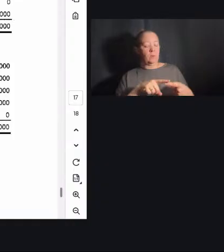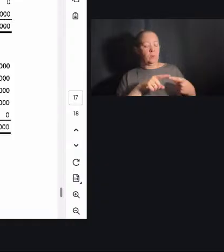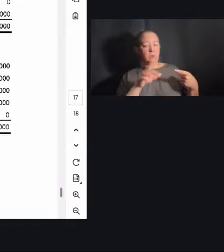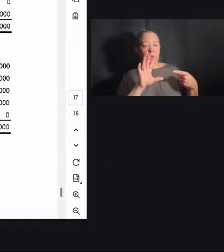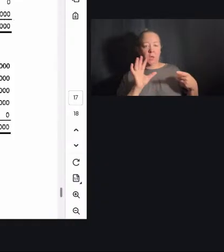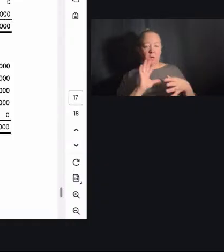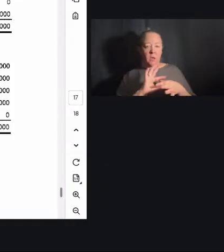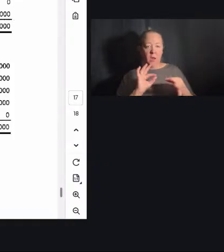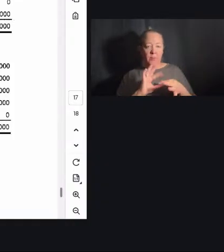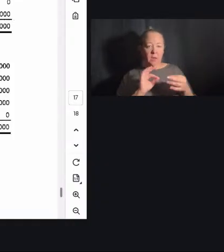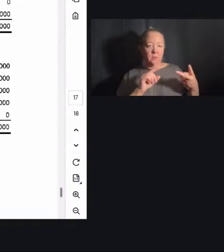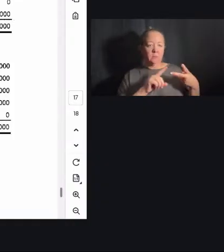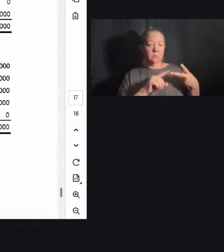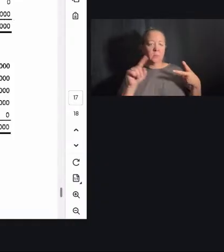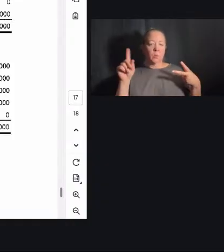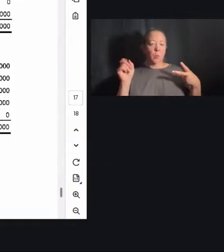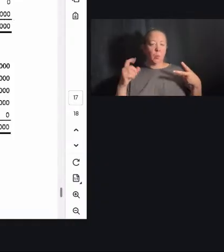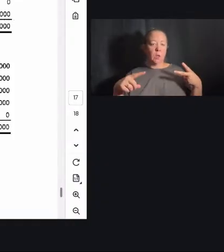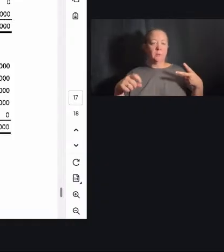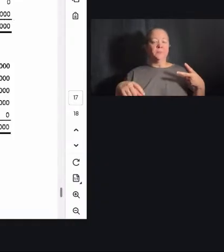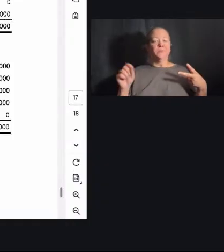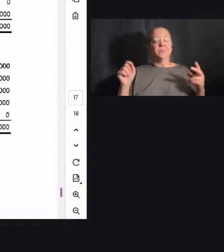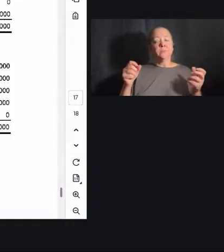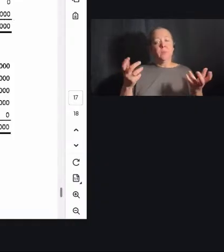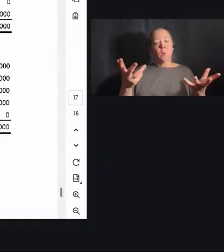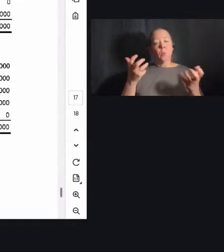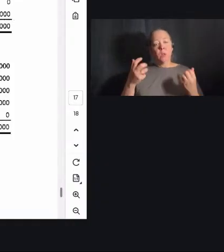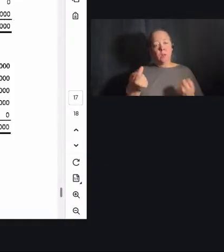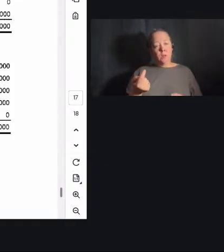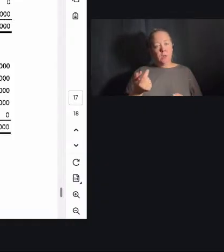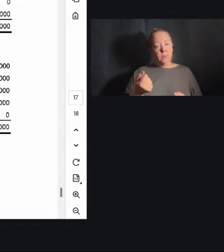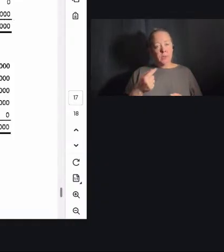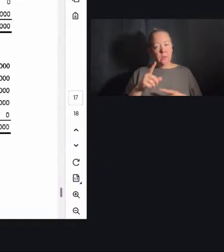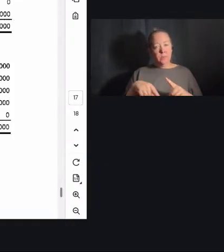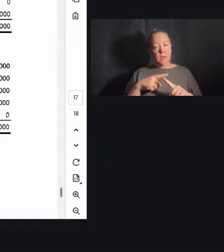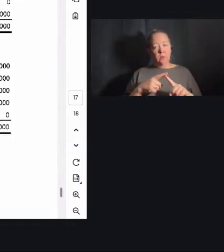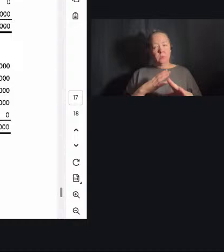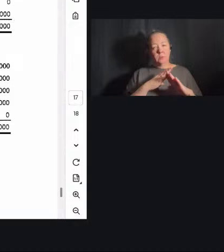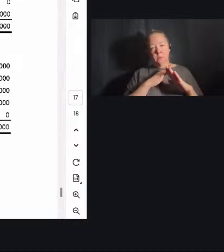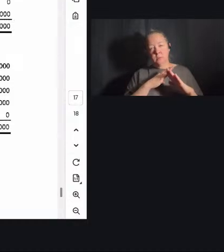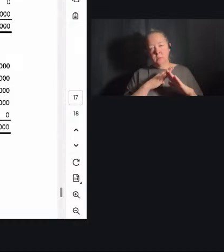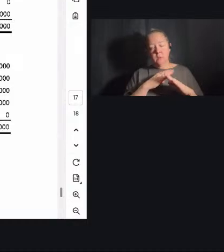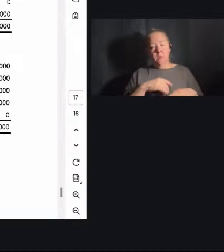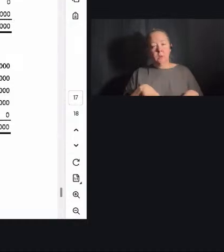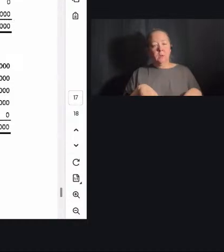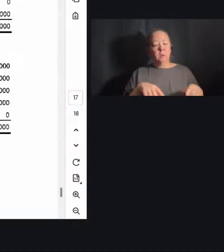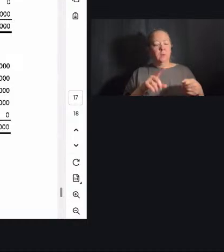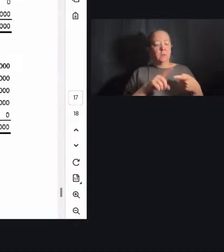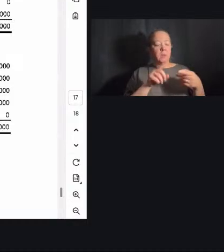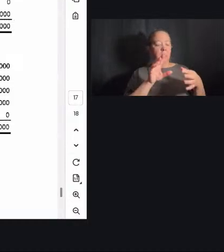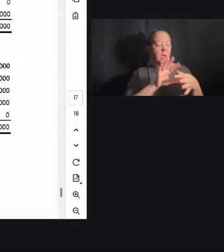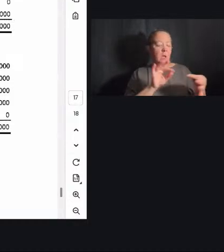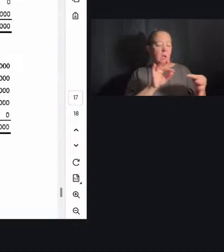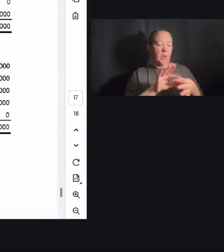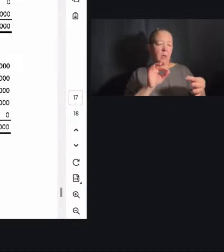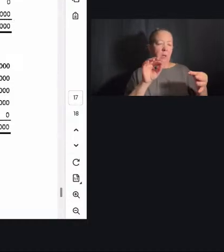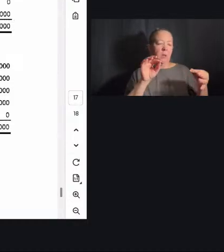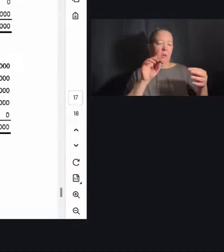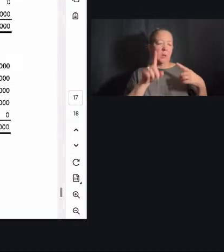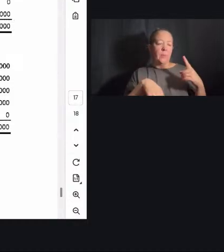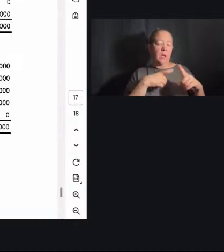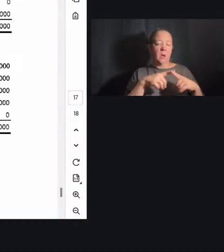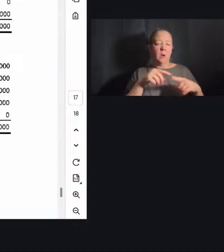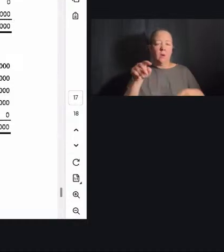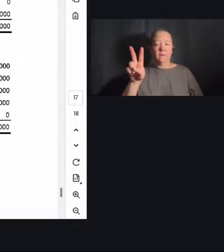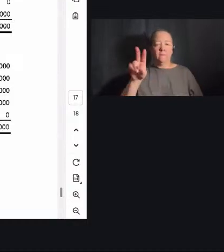just wanted to give a little bit of pushback about the comment that the vice mayor made about getting